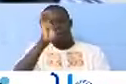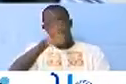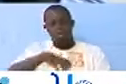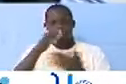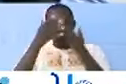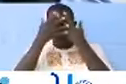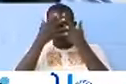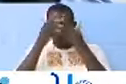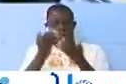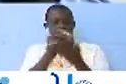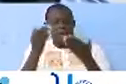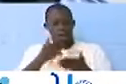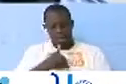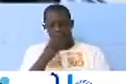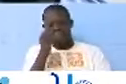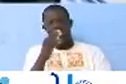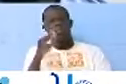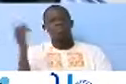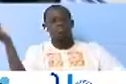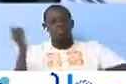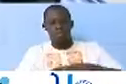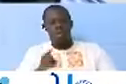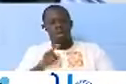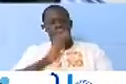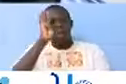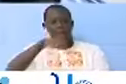Abude mile 2. The reason why I said he was beaten at mile 2,